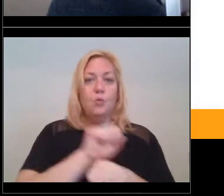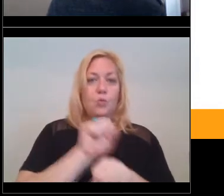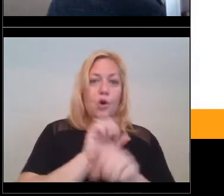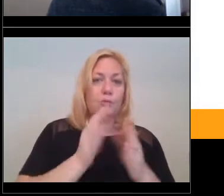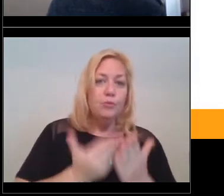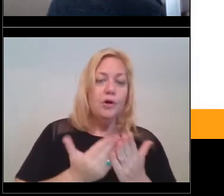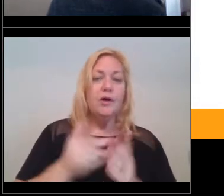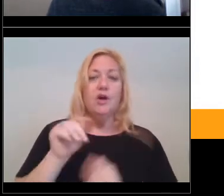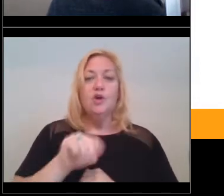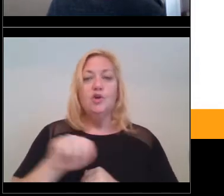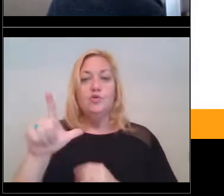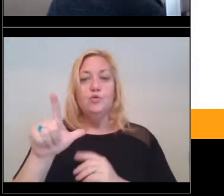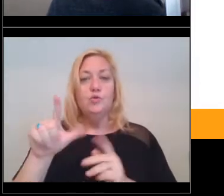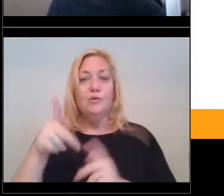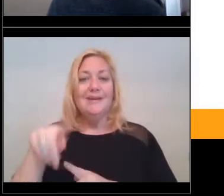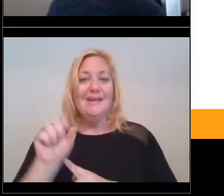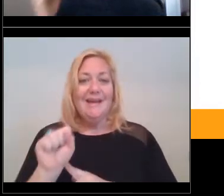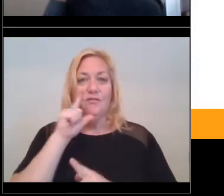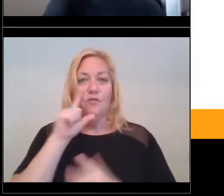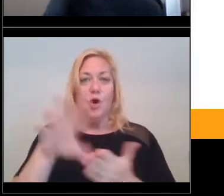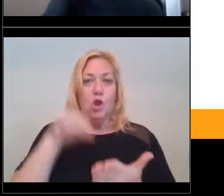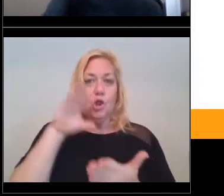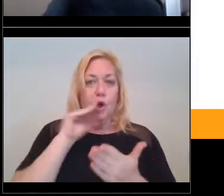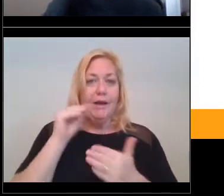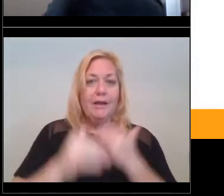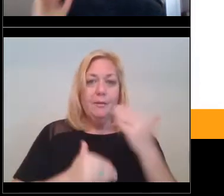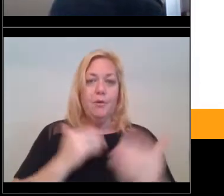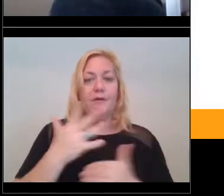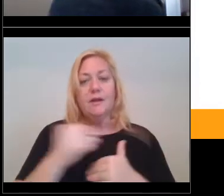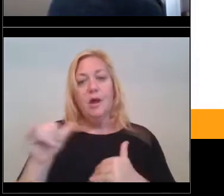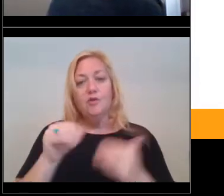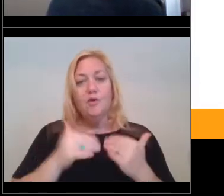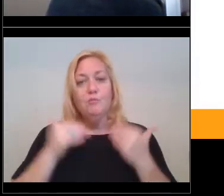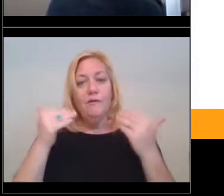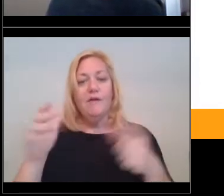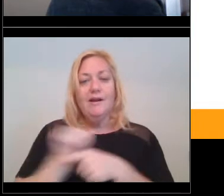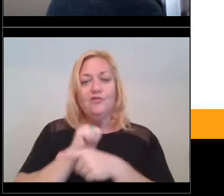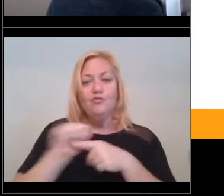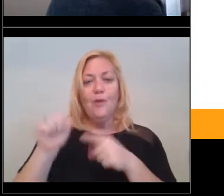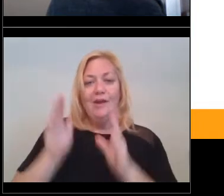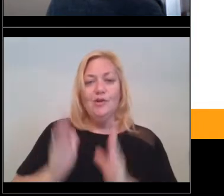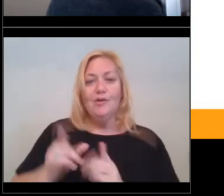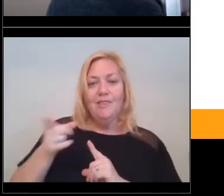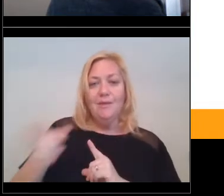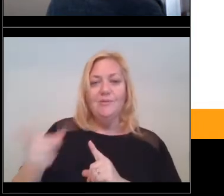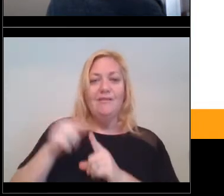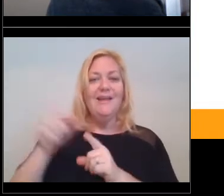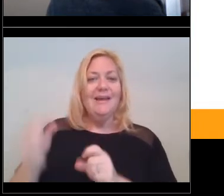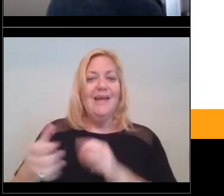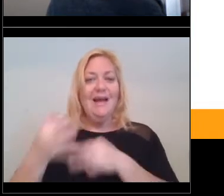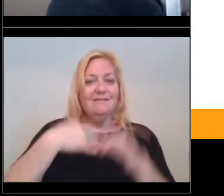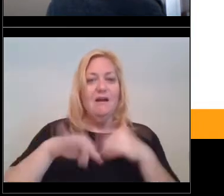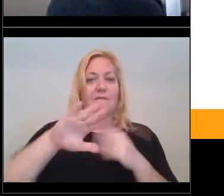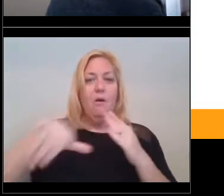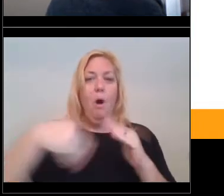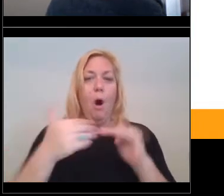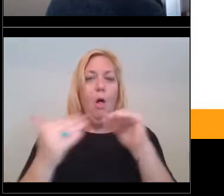learning and unlearning within this process, and then also moving on to train the trainer, right? So that we can cover all